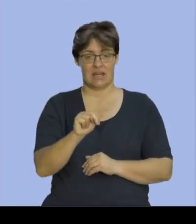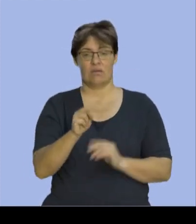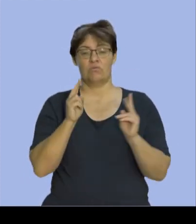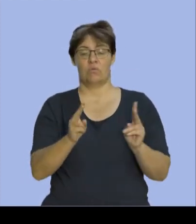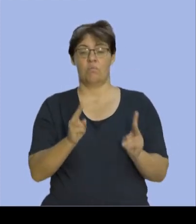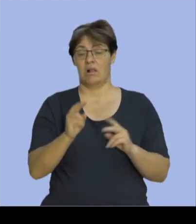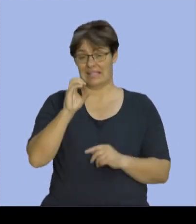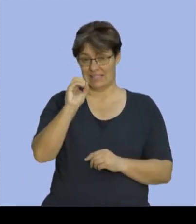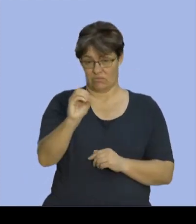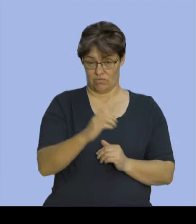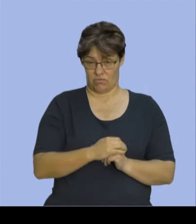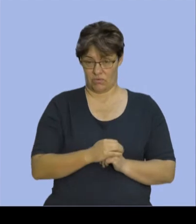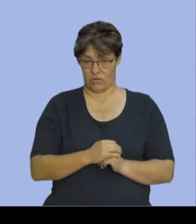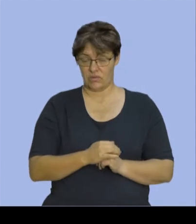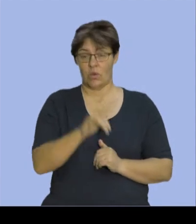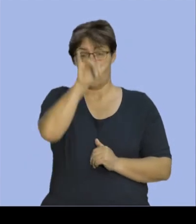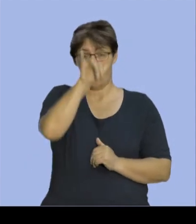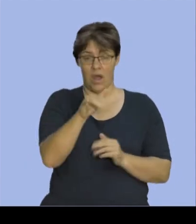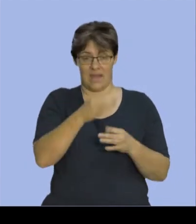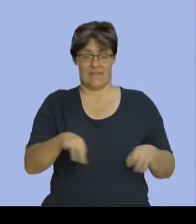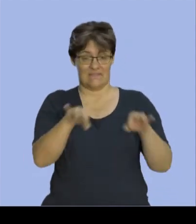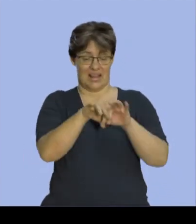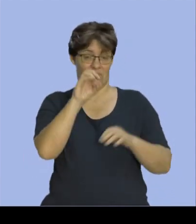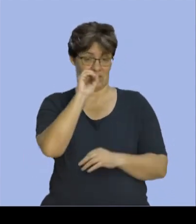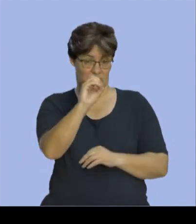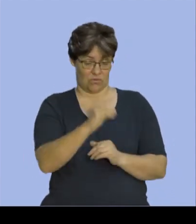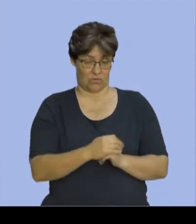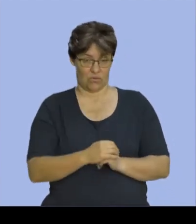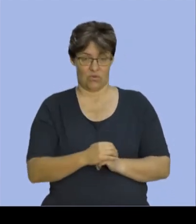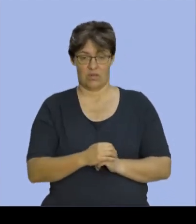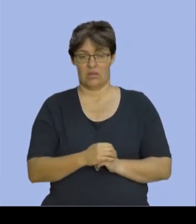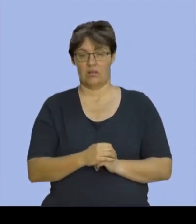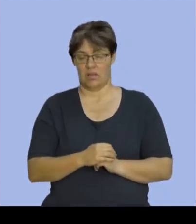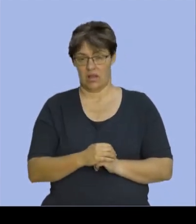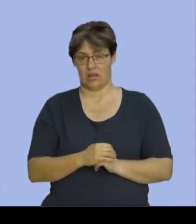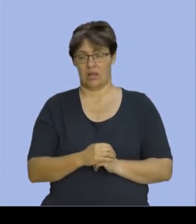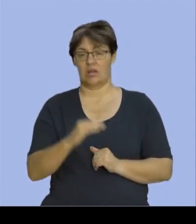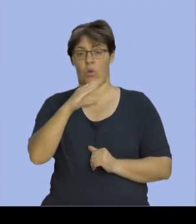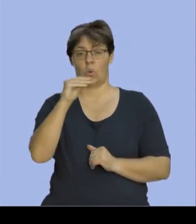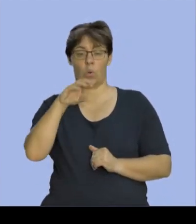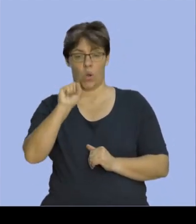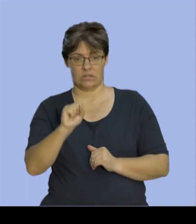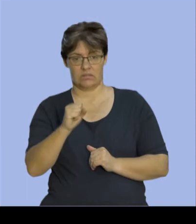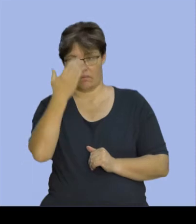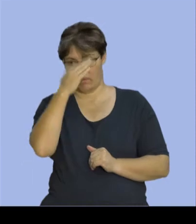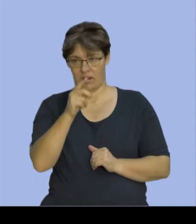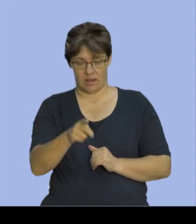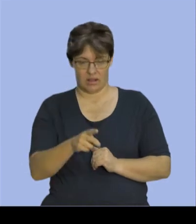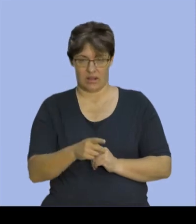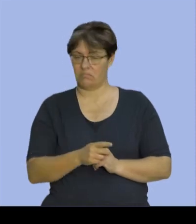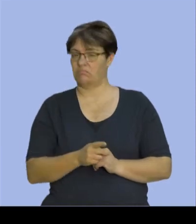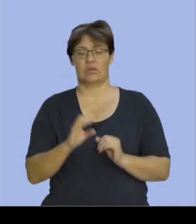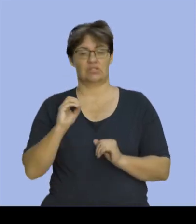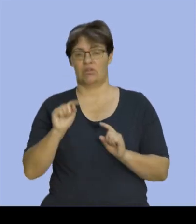is normally at 0 there, meaning the y value is 0, by the way. And then the graph of cos, we know it's